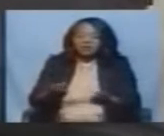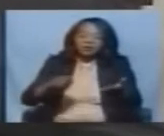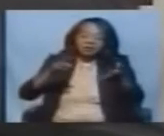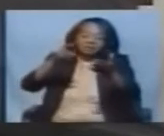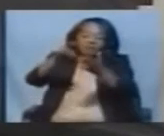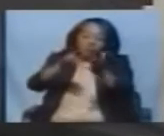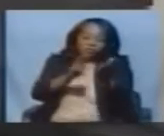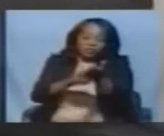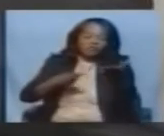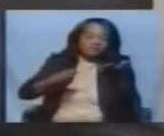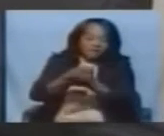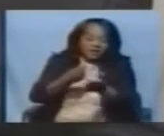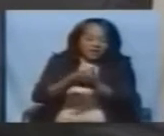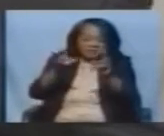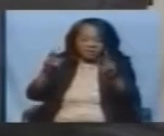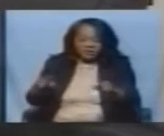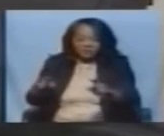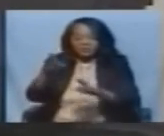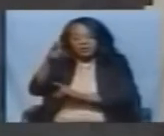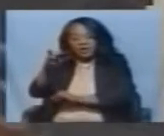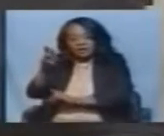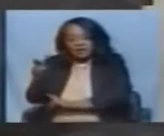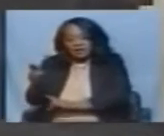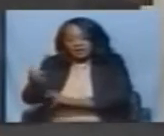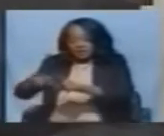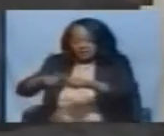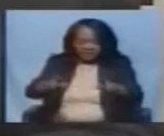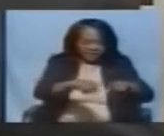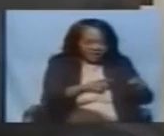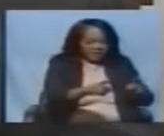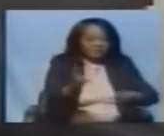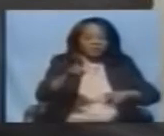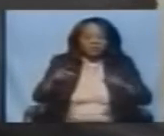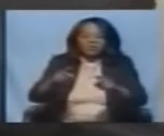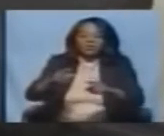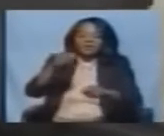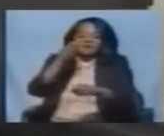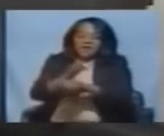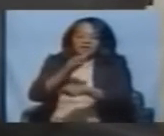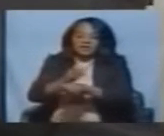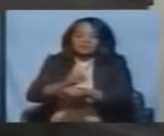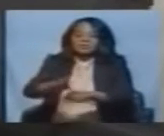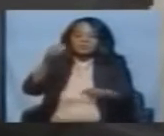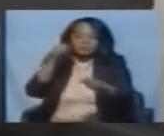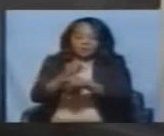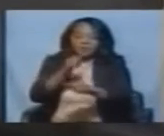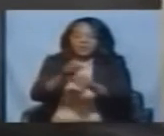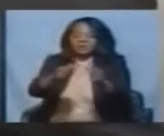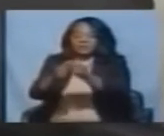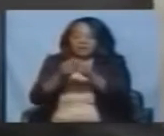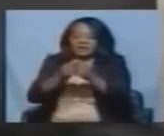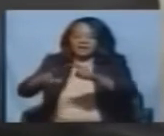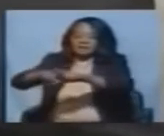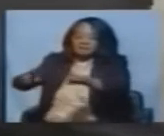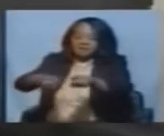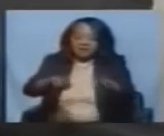into HR personnel, and different people are doing the functions together. So we've actually started the process as